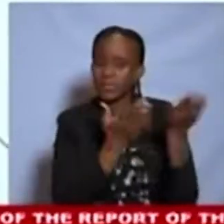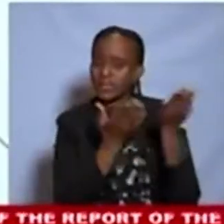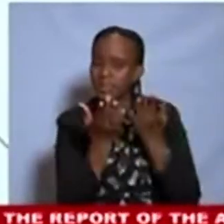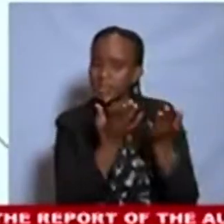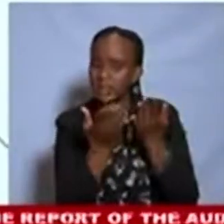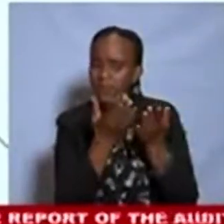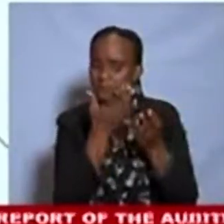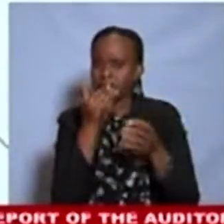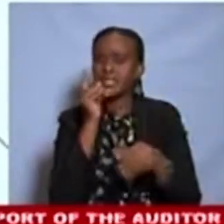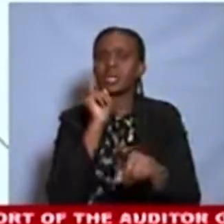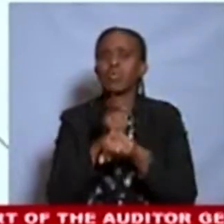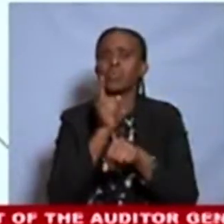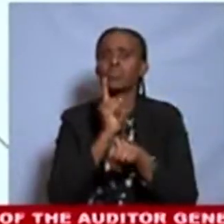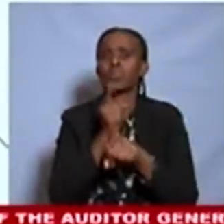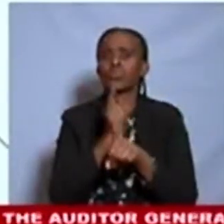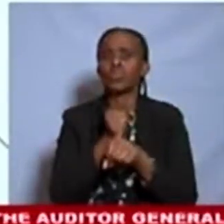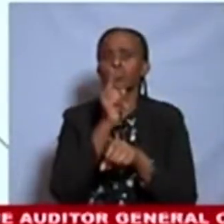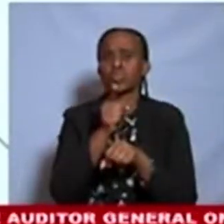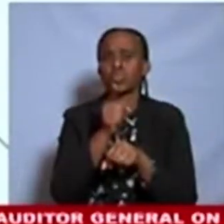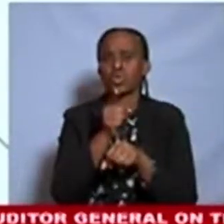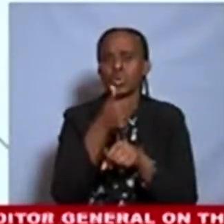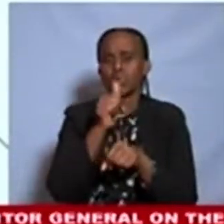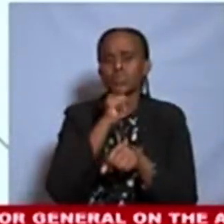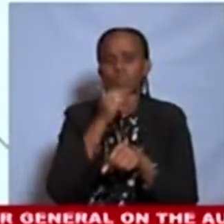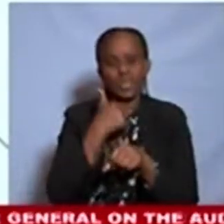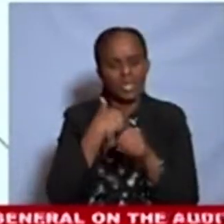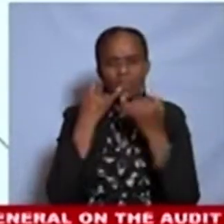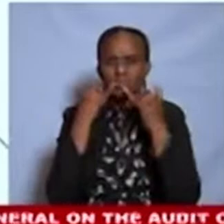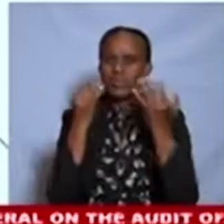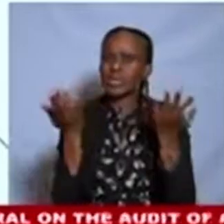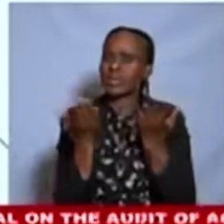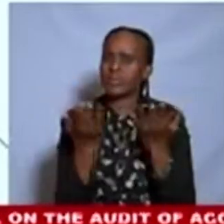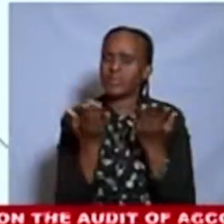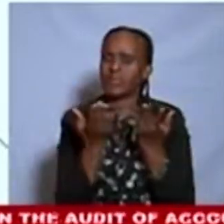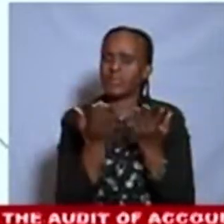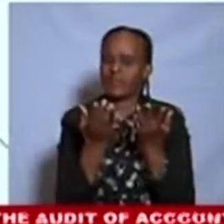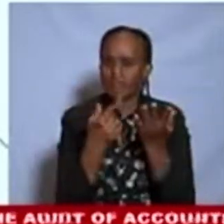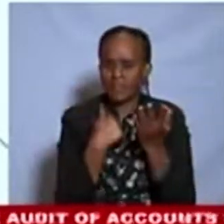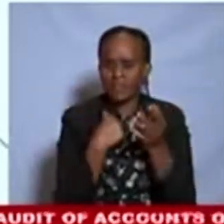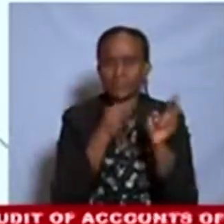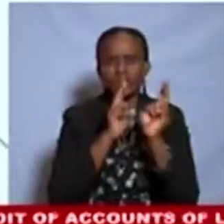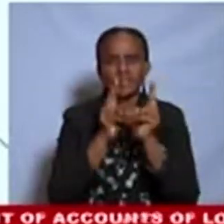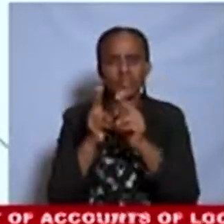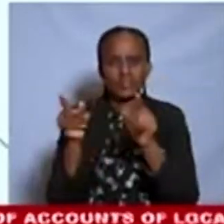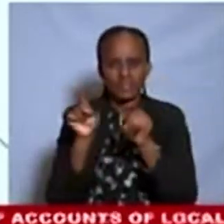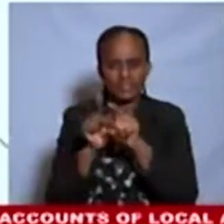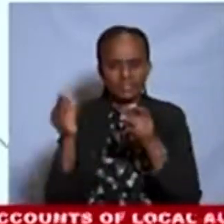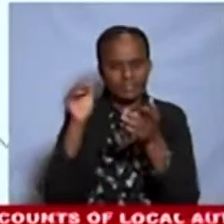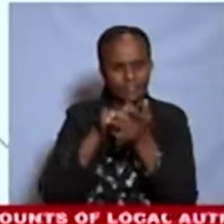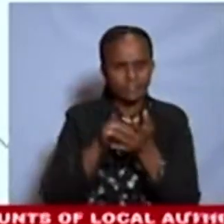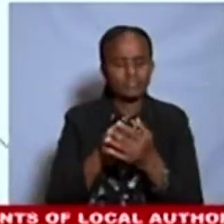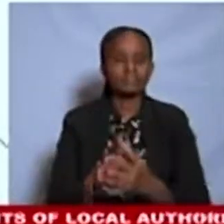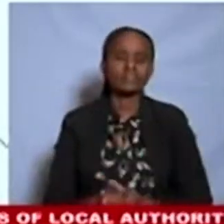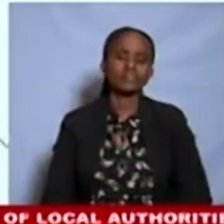should have warned you. Didn't you have such information? Would like you to answer that one, and then, yes.